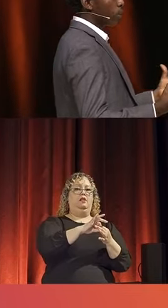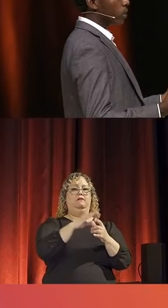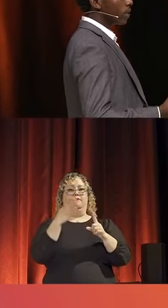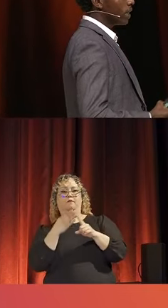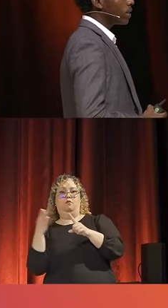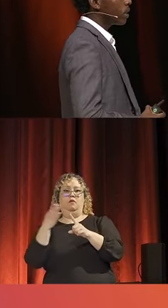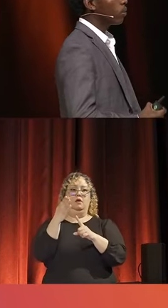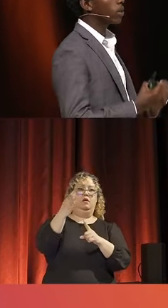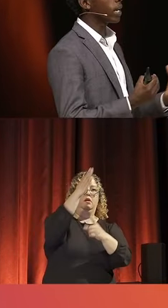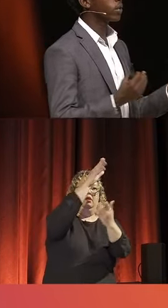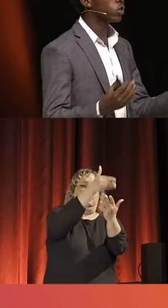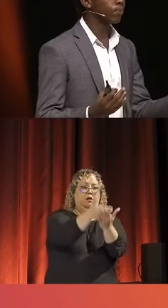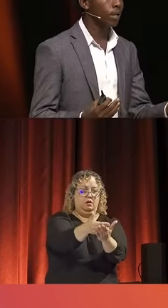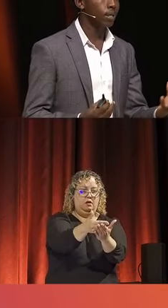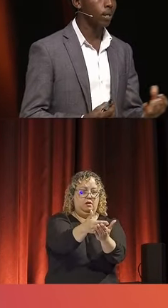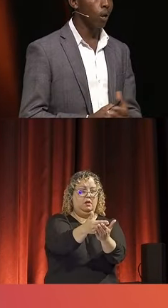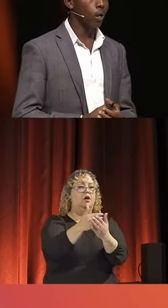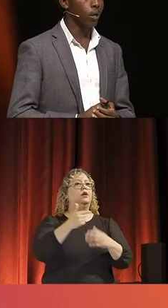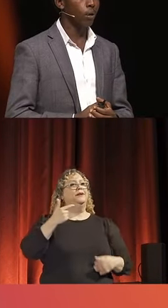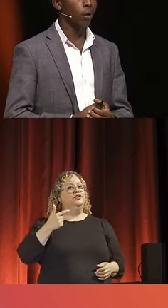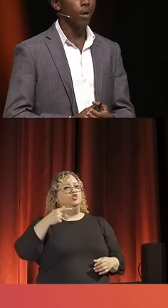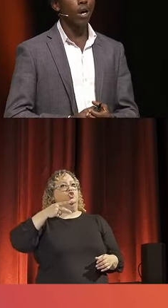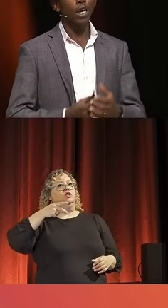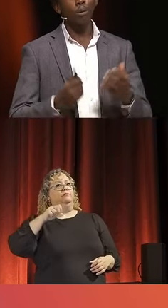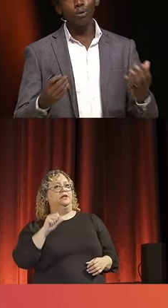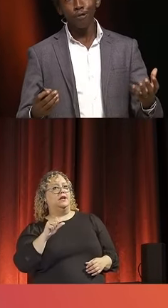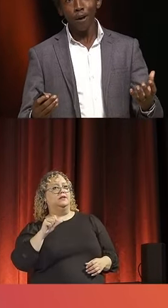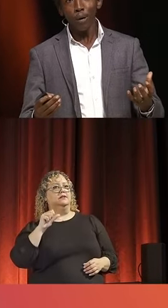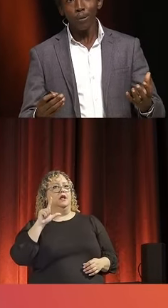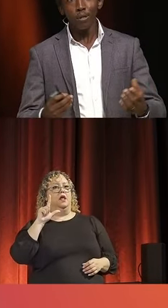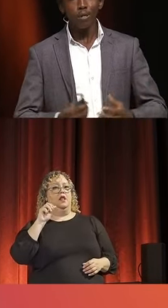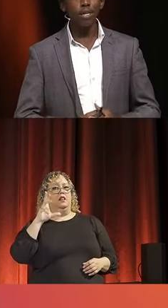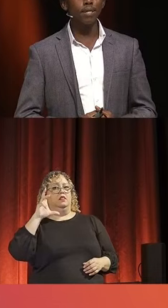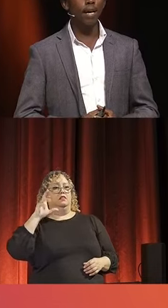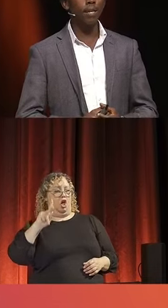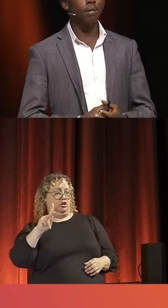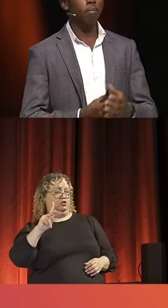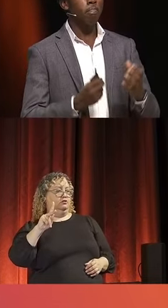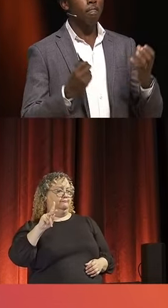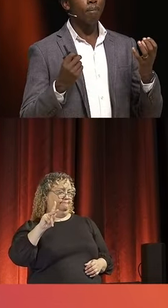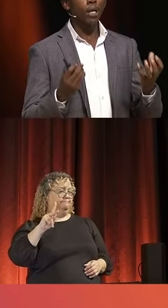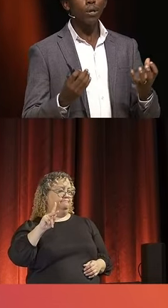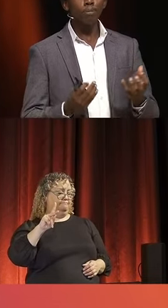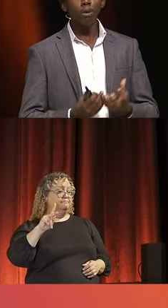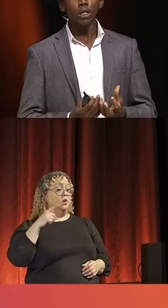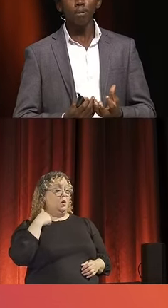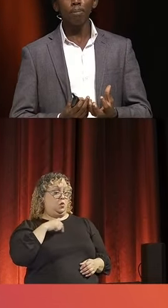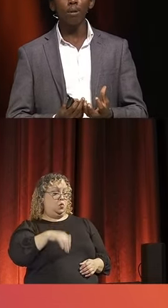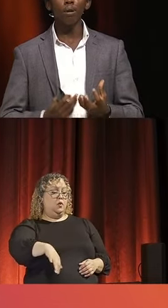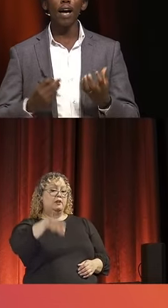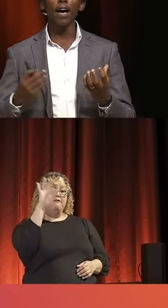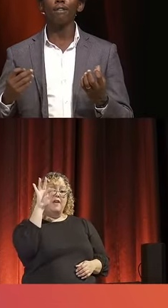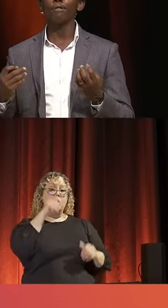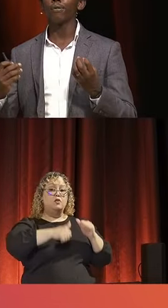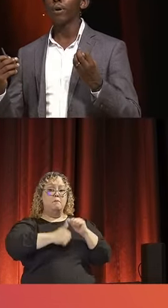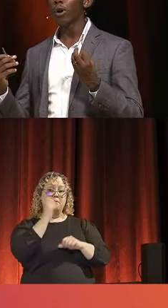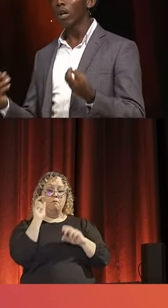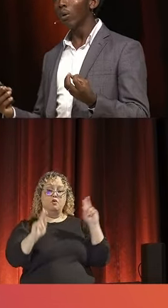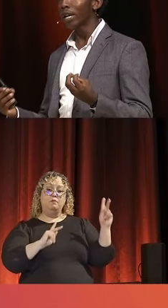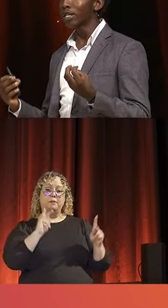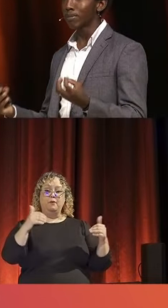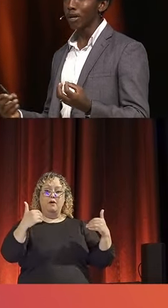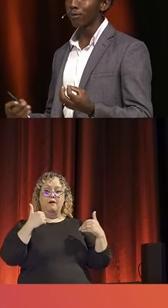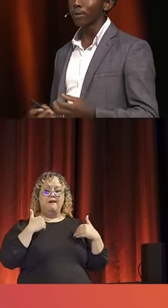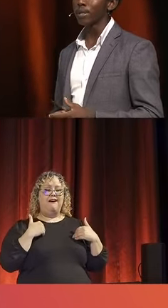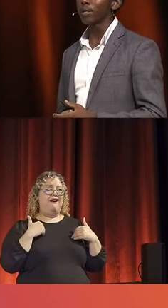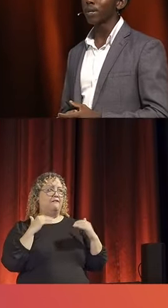How would you do that? You would get a GPS lock. Now, what we found is that because most people have